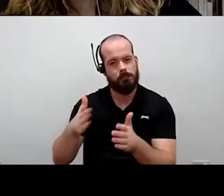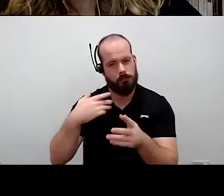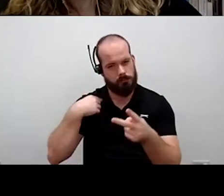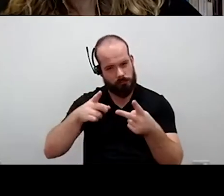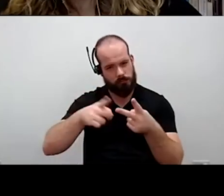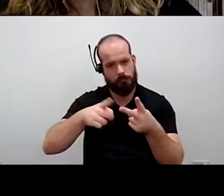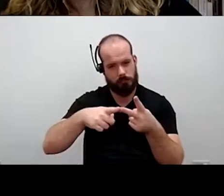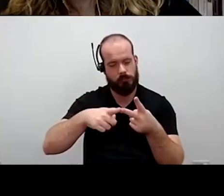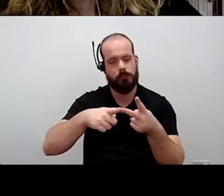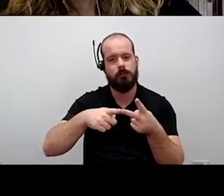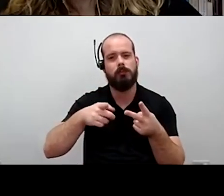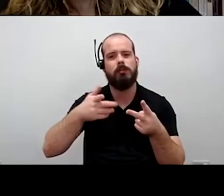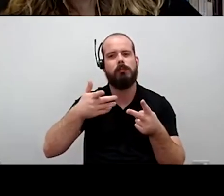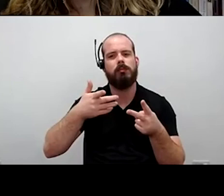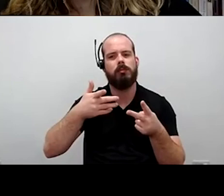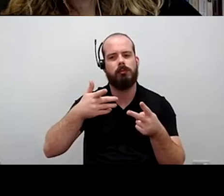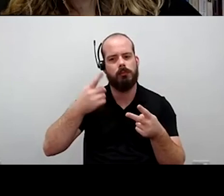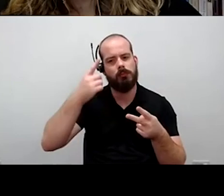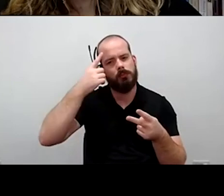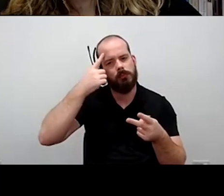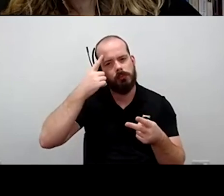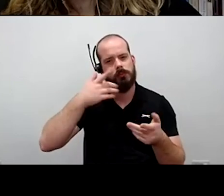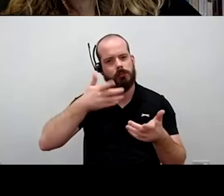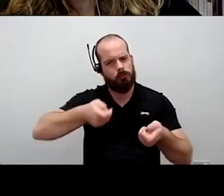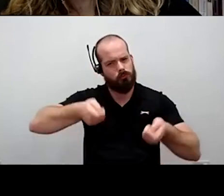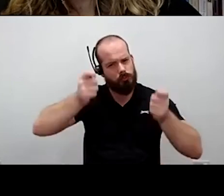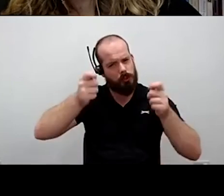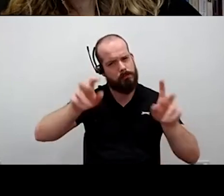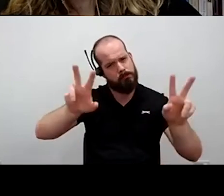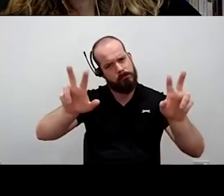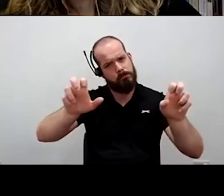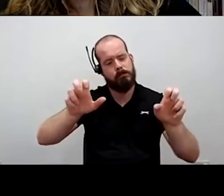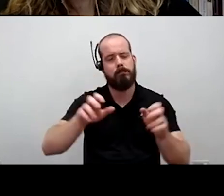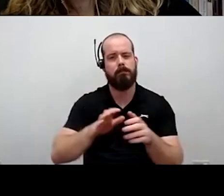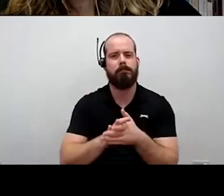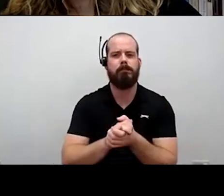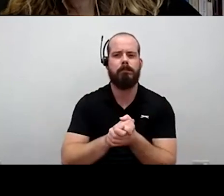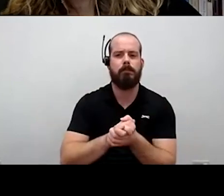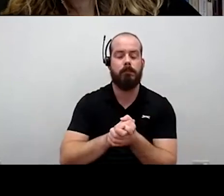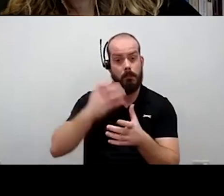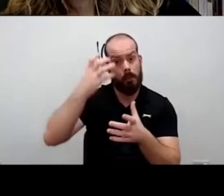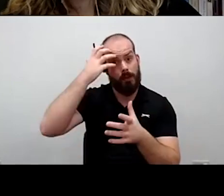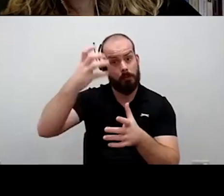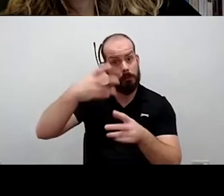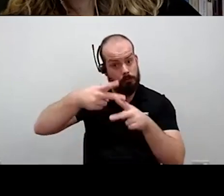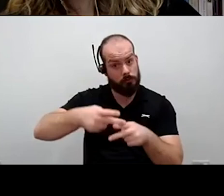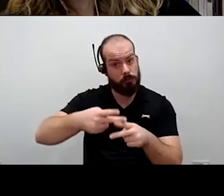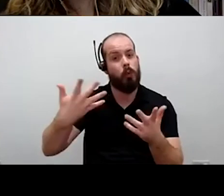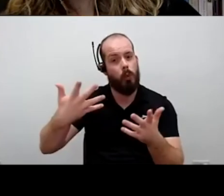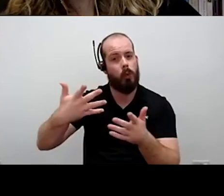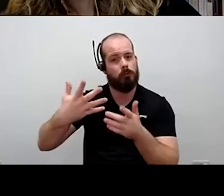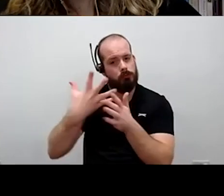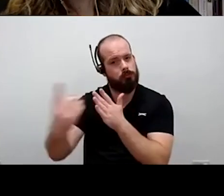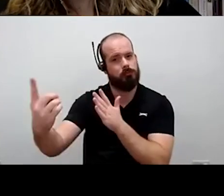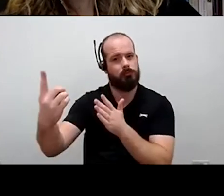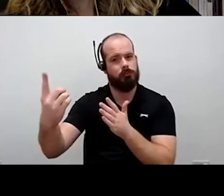I think that is the question of how much centralized and decentralized power or energy in general we have. And